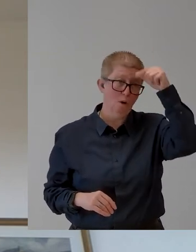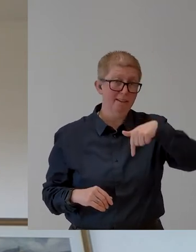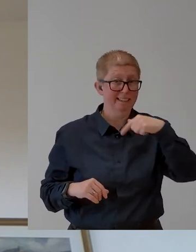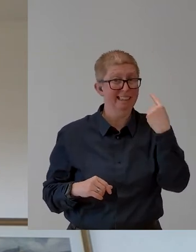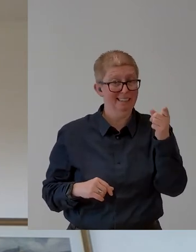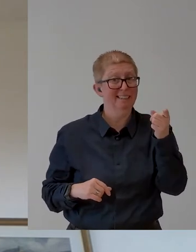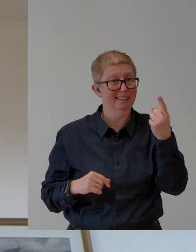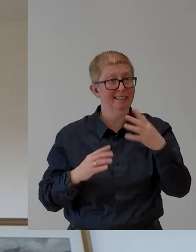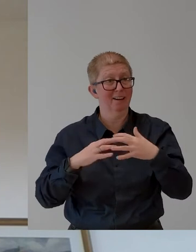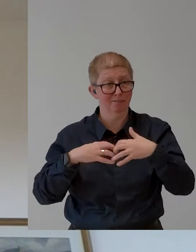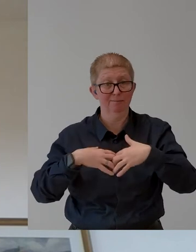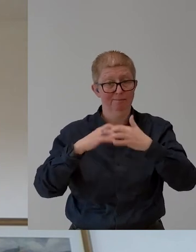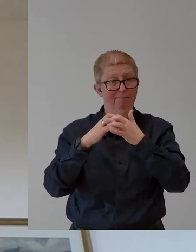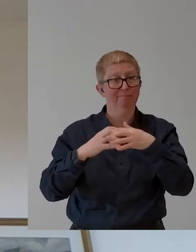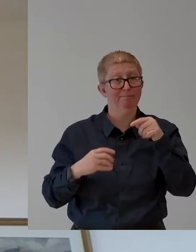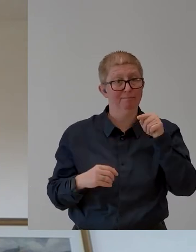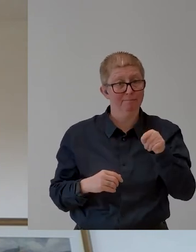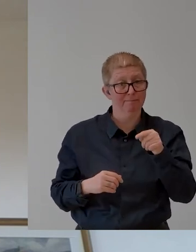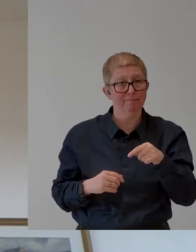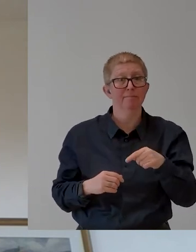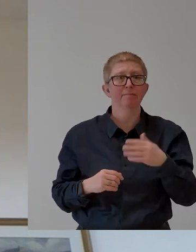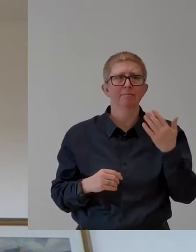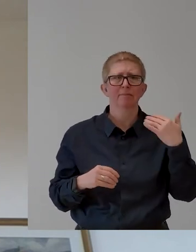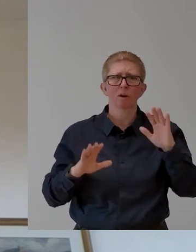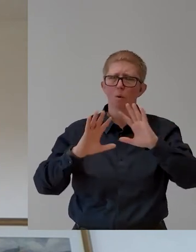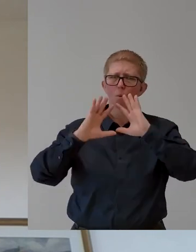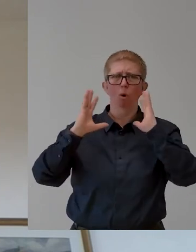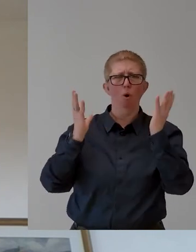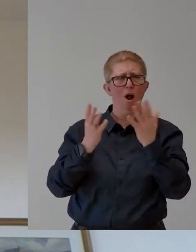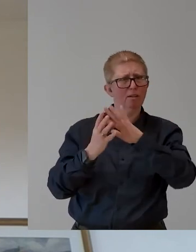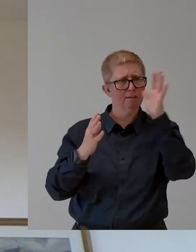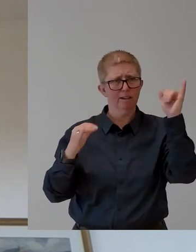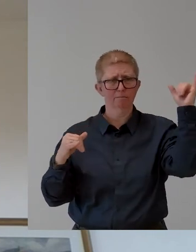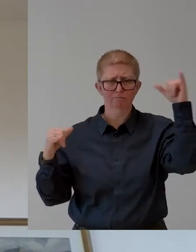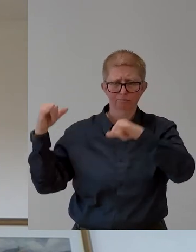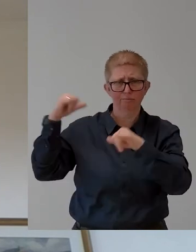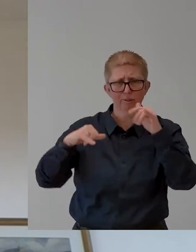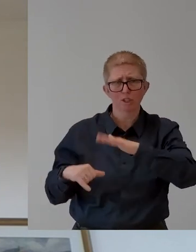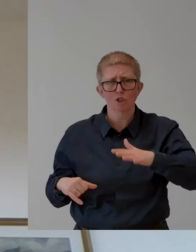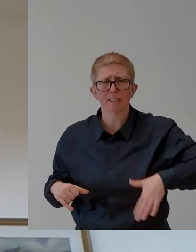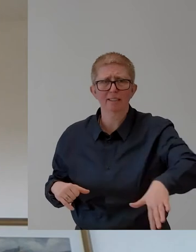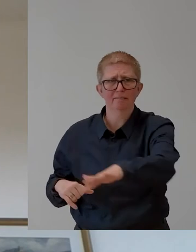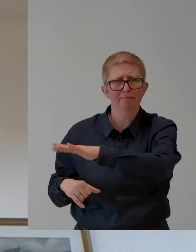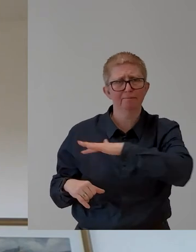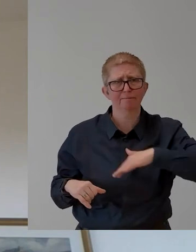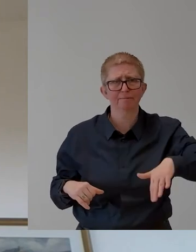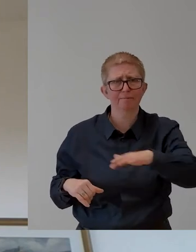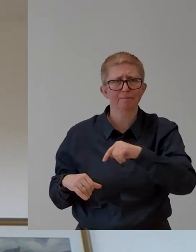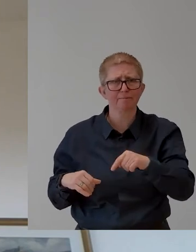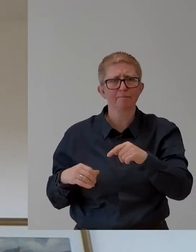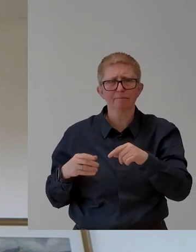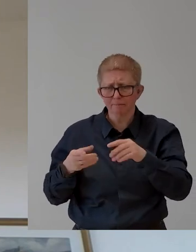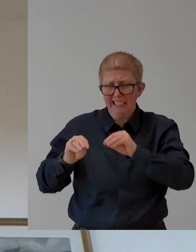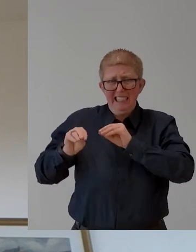Middle East and around the world. King's Academy blends an American-style education with Middle Eastern history, traditions, and